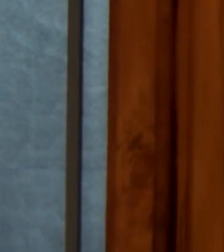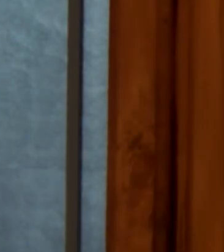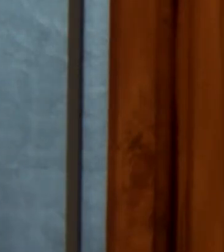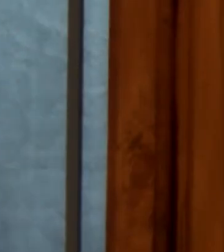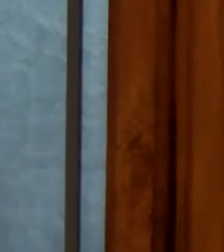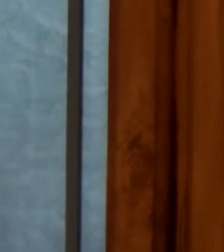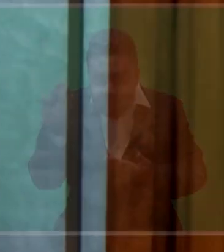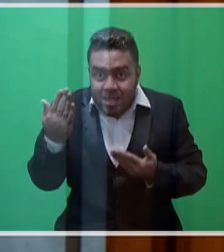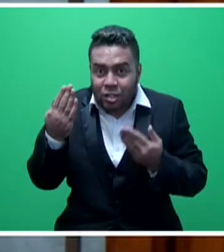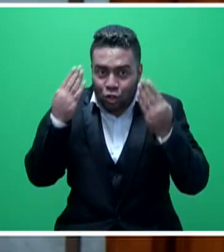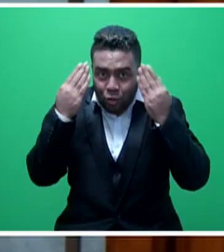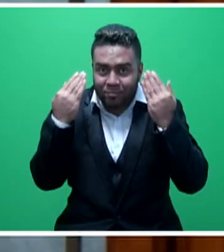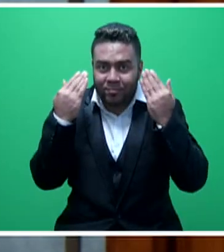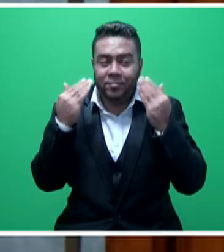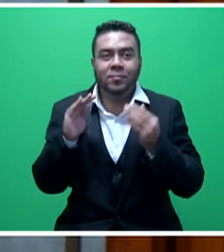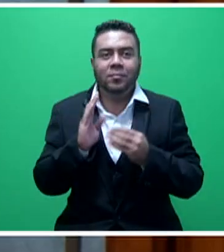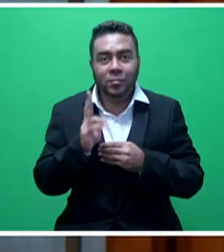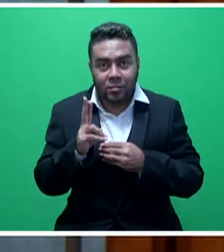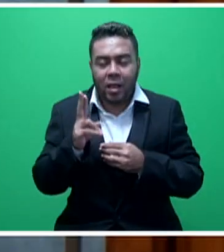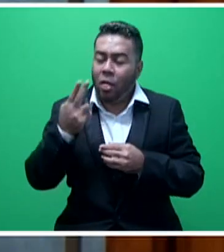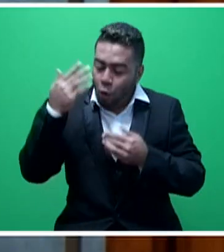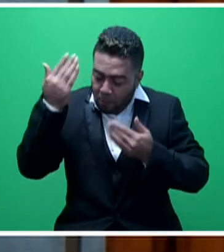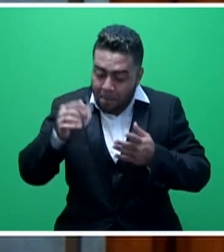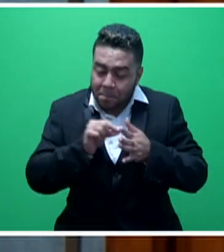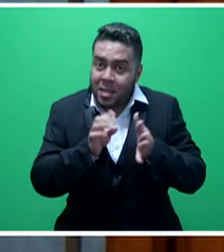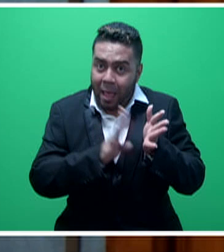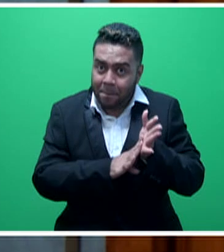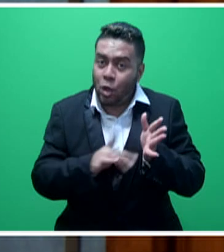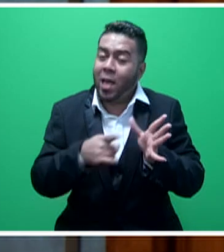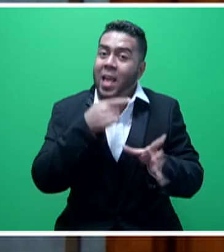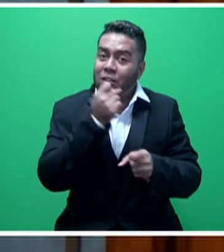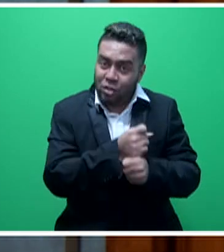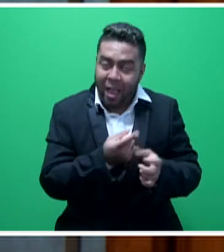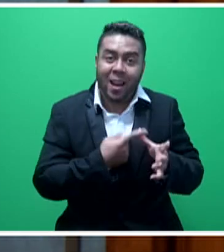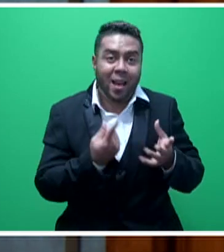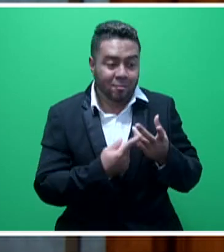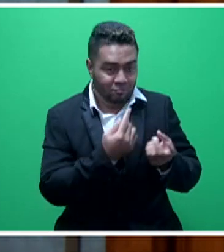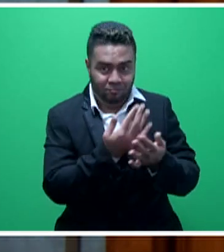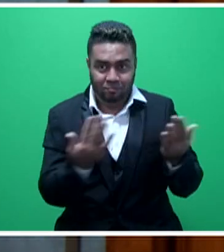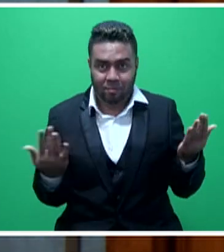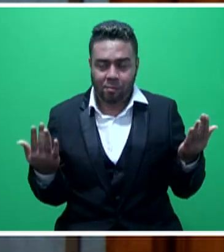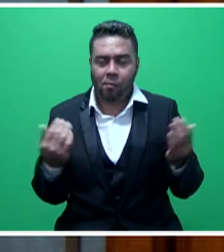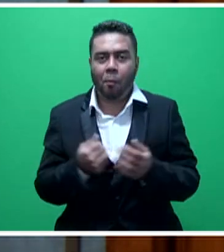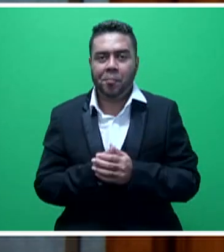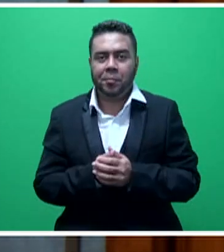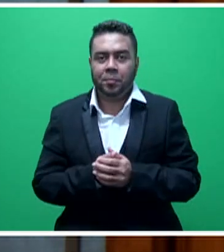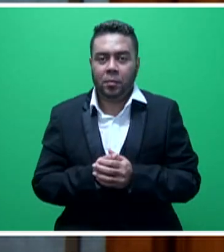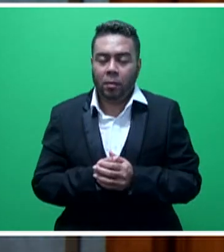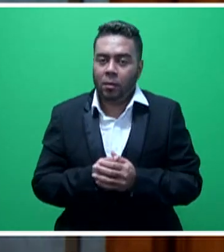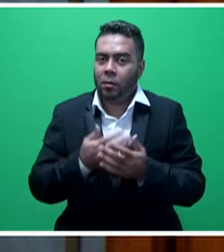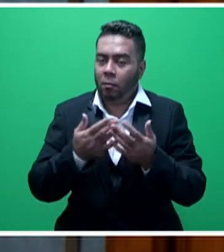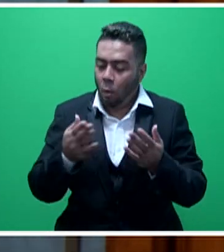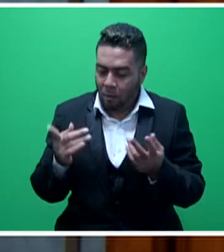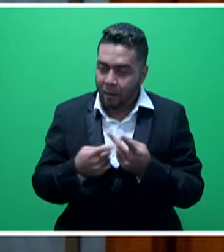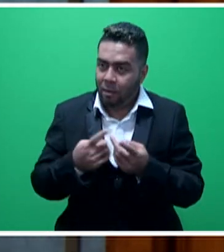Honourable Speaker, Sir, the Honourable Prime Minister, the Honourable Attorney General and Minister for Economy, the Honourable Cabinet